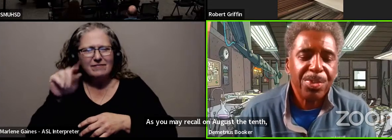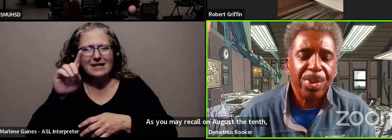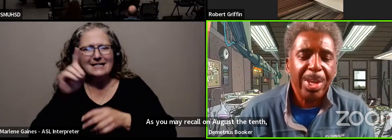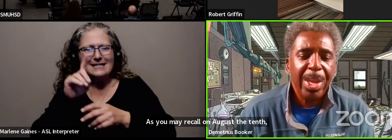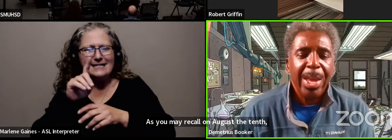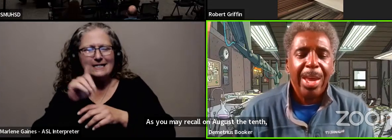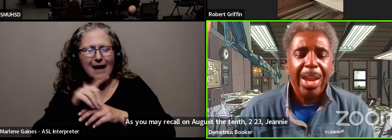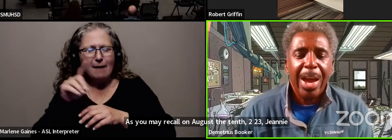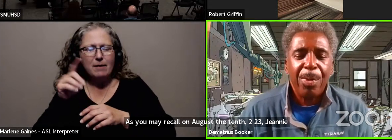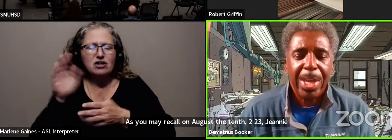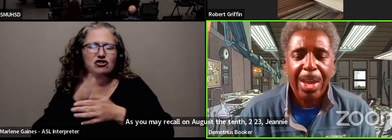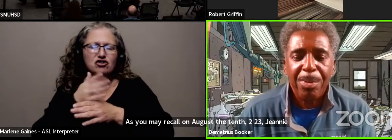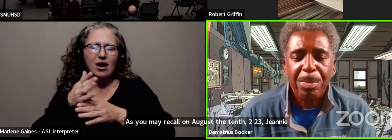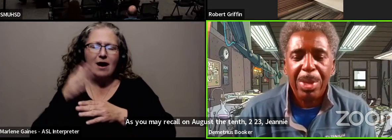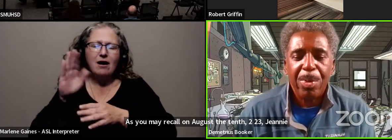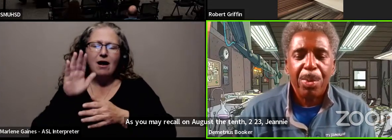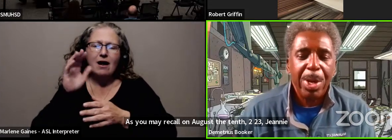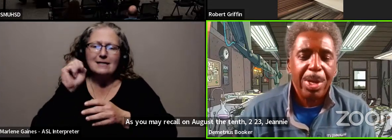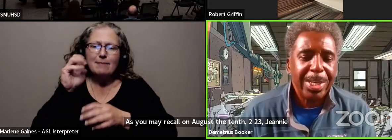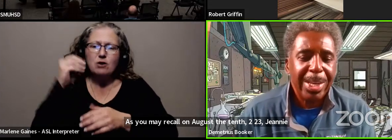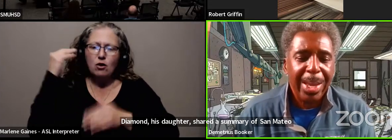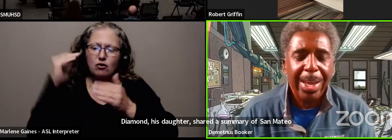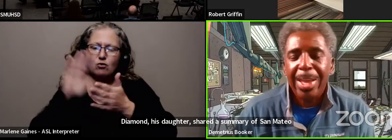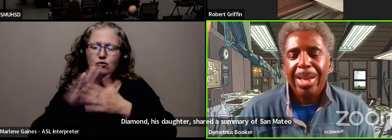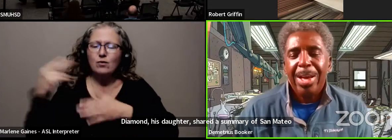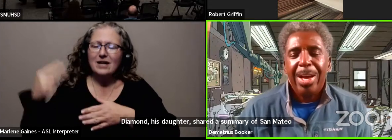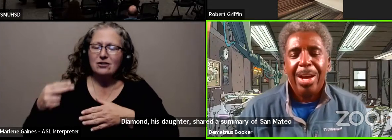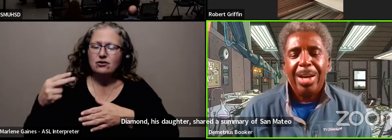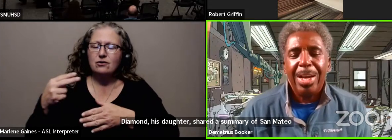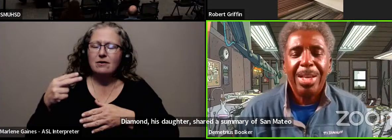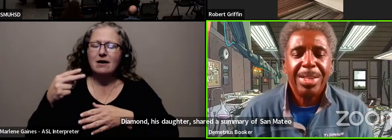School history and how we came to be where we are today.